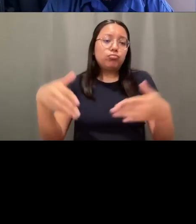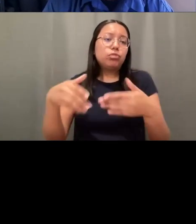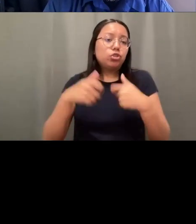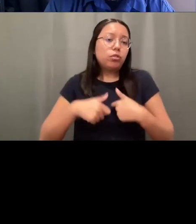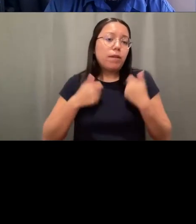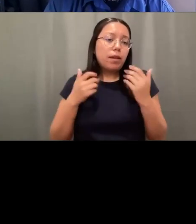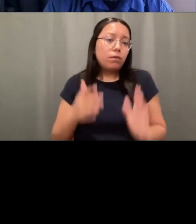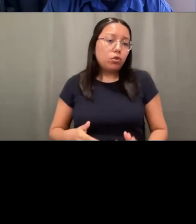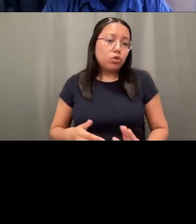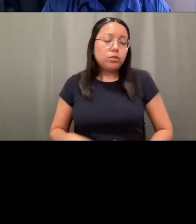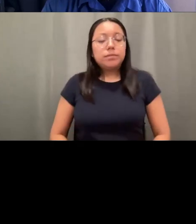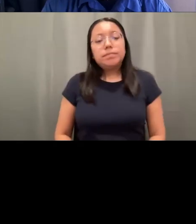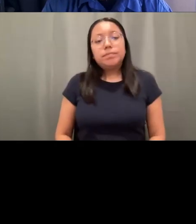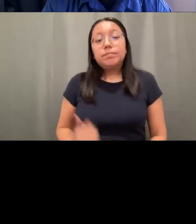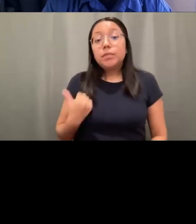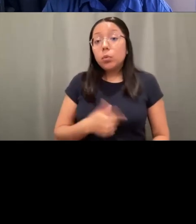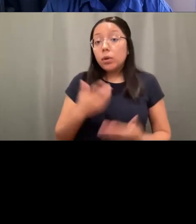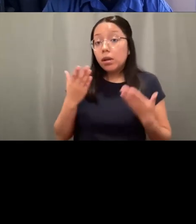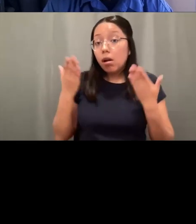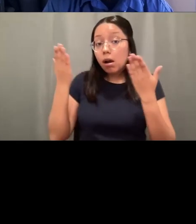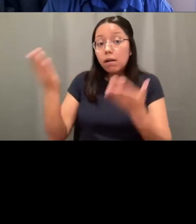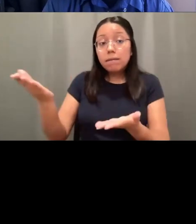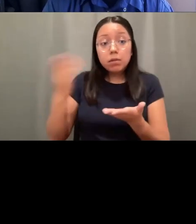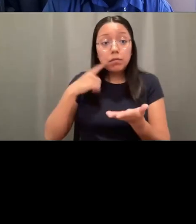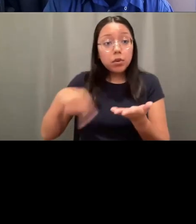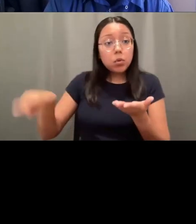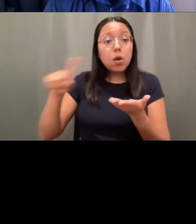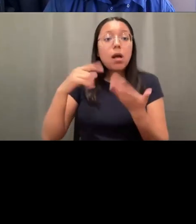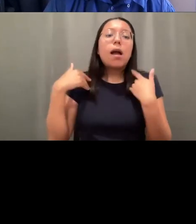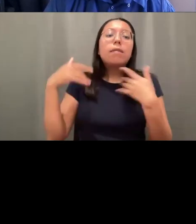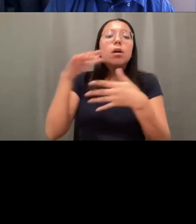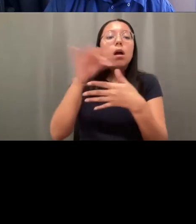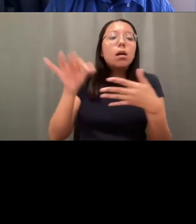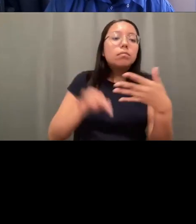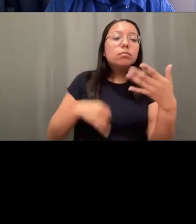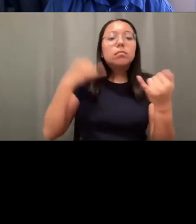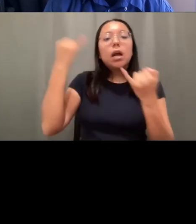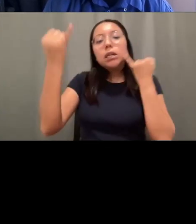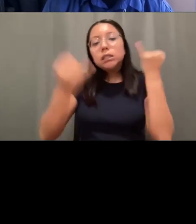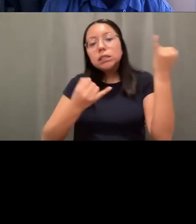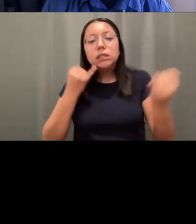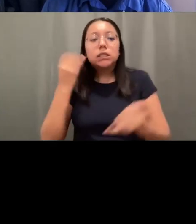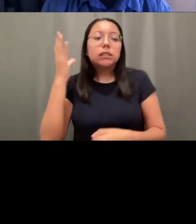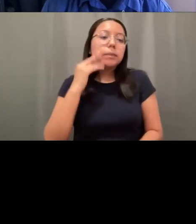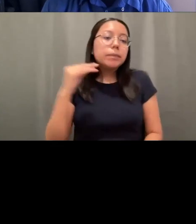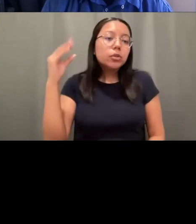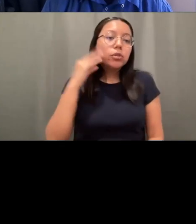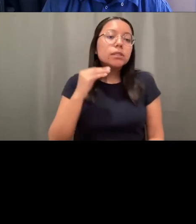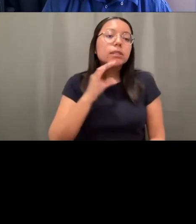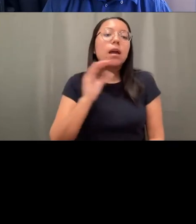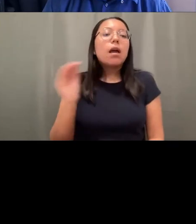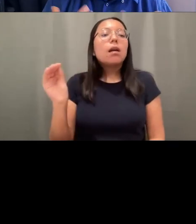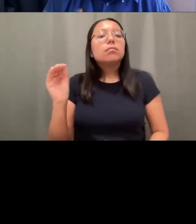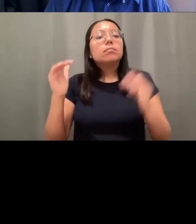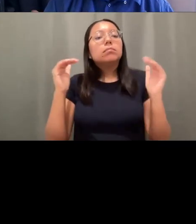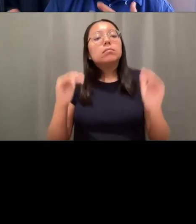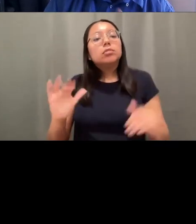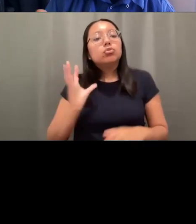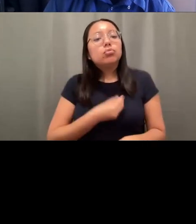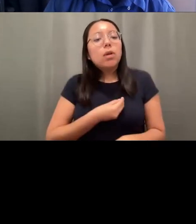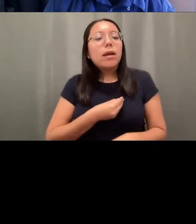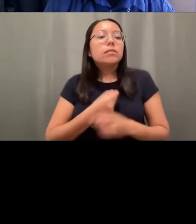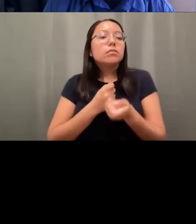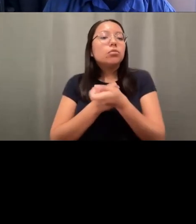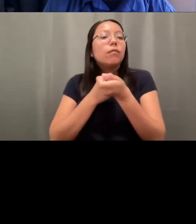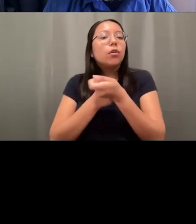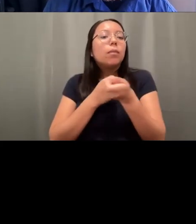is some options and ideas and experiences and a trans-affirming trauma-informed approach. So hopefully we will have,